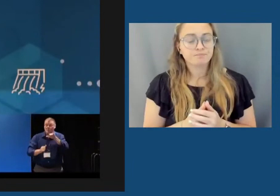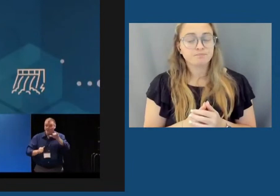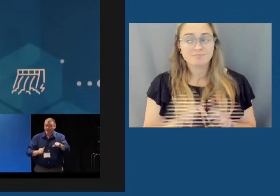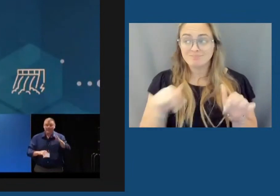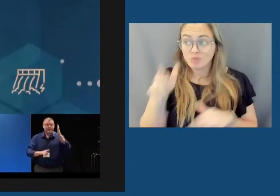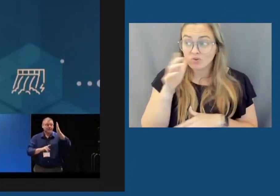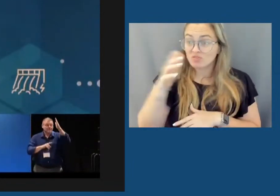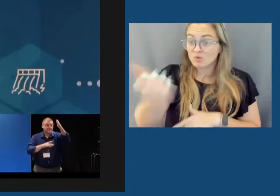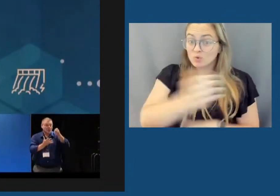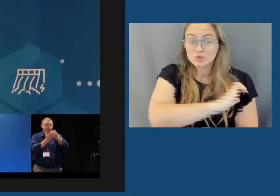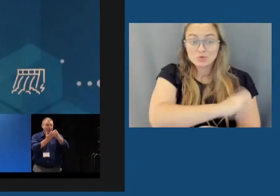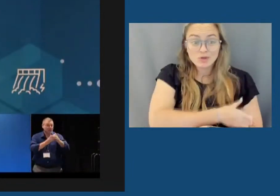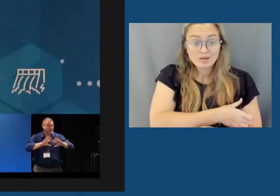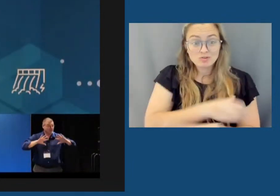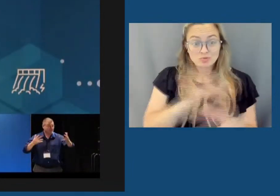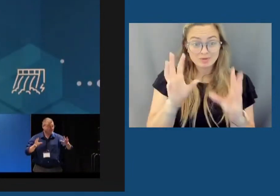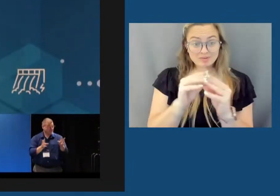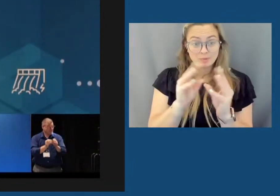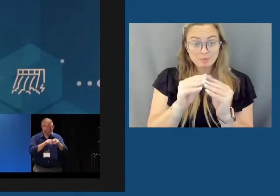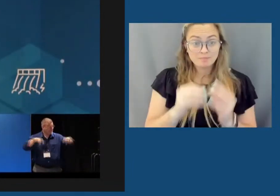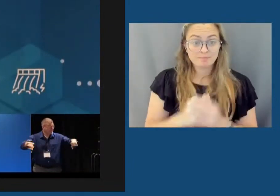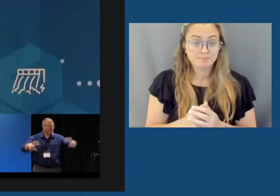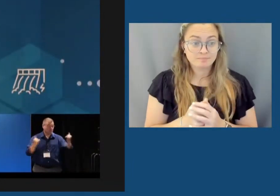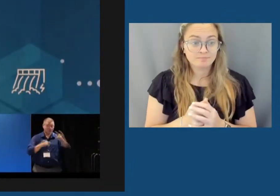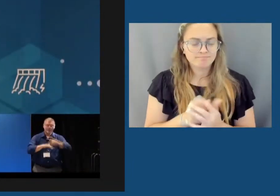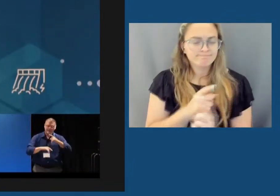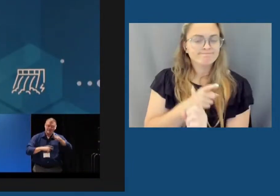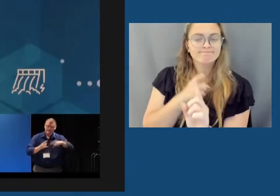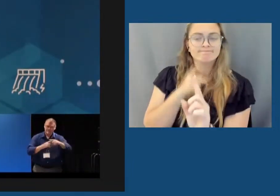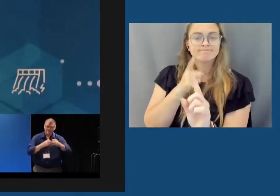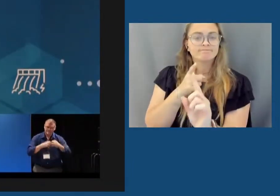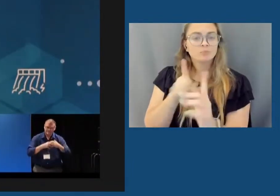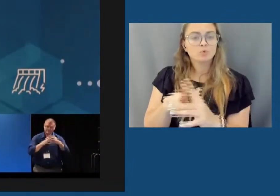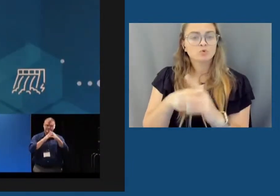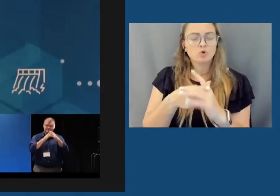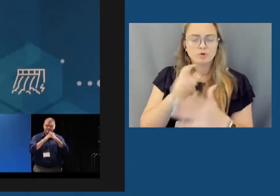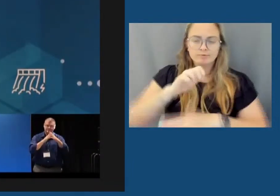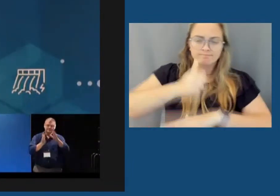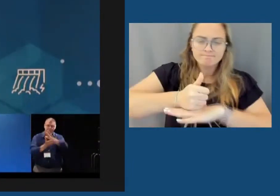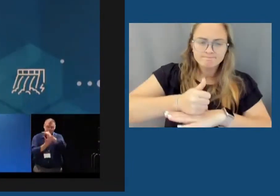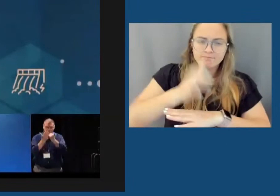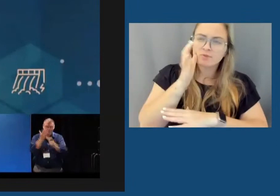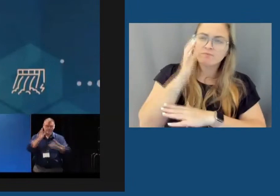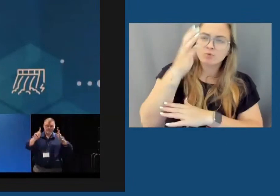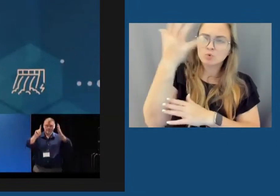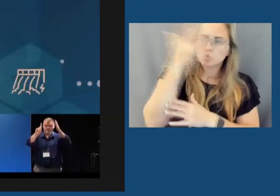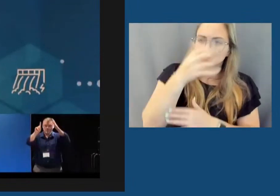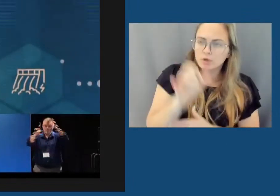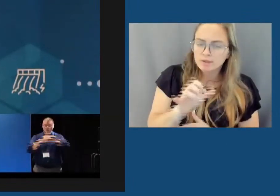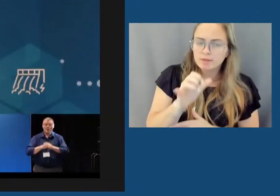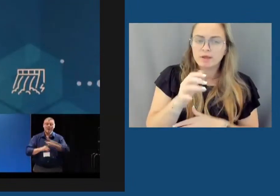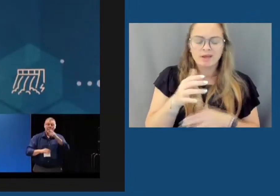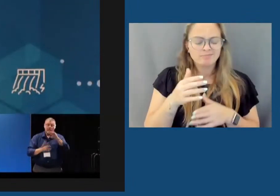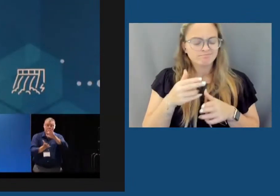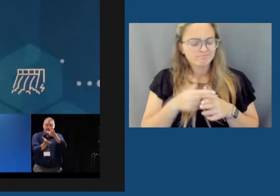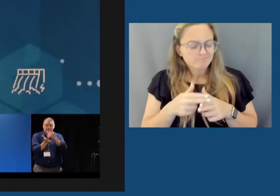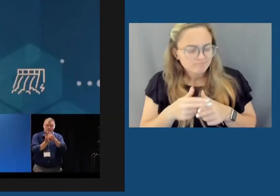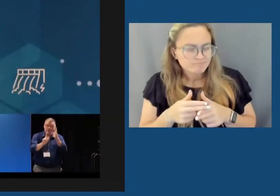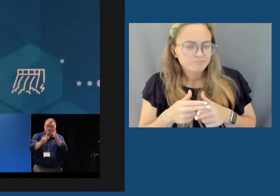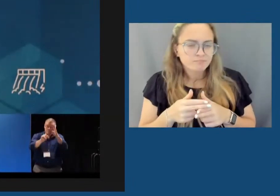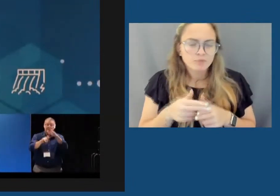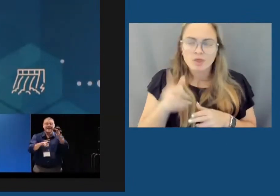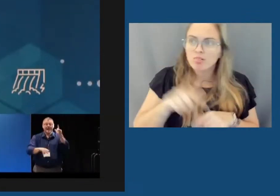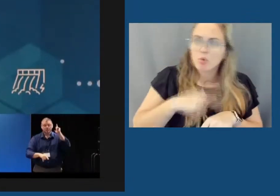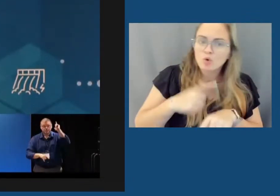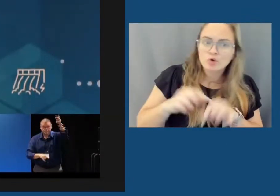Energy Economy Summit is all about starting to map the future, the mid and longer term future of our state,